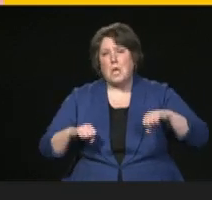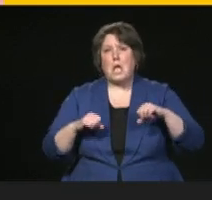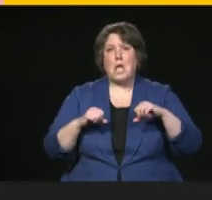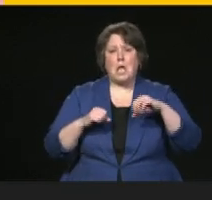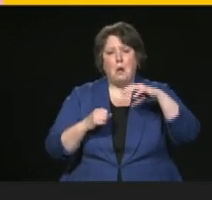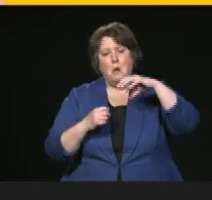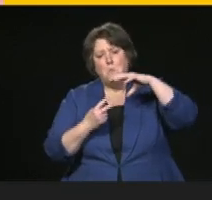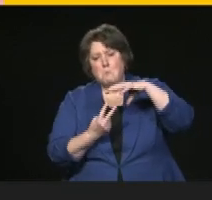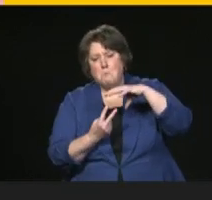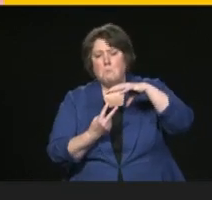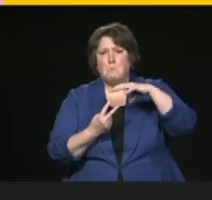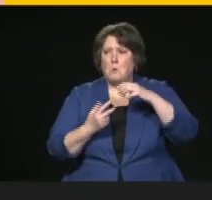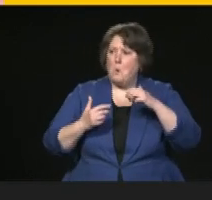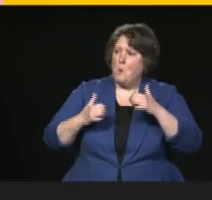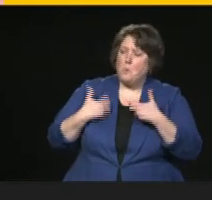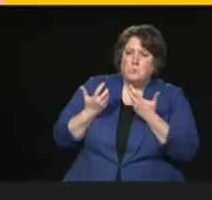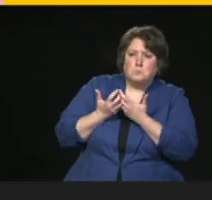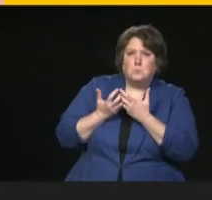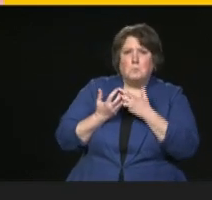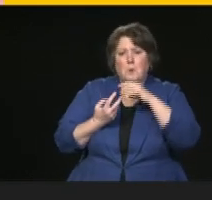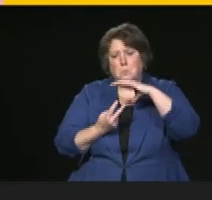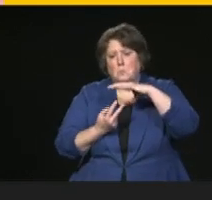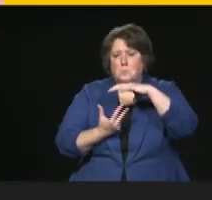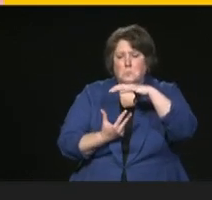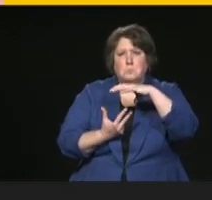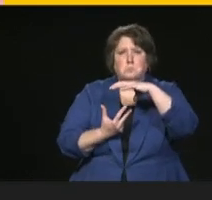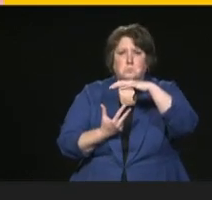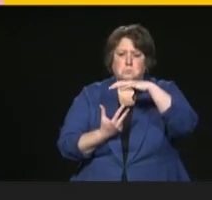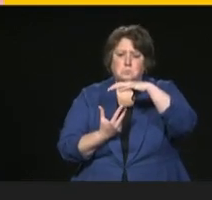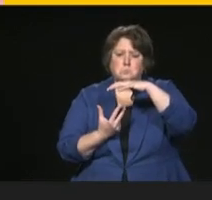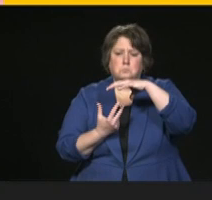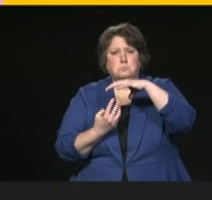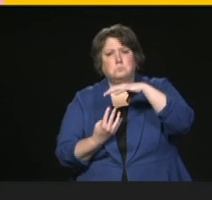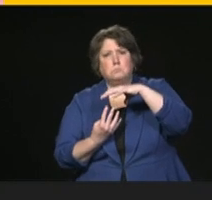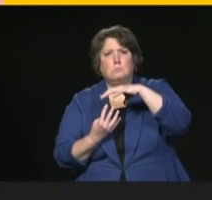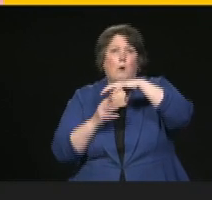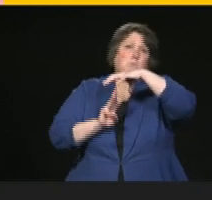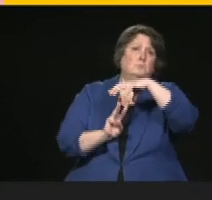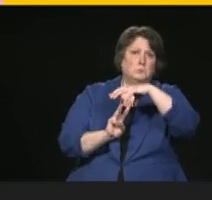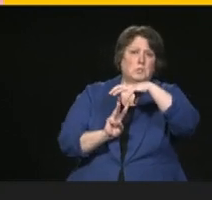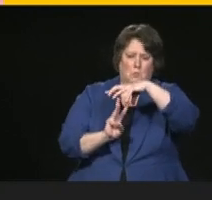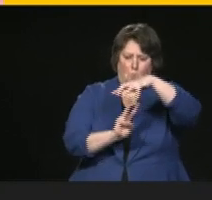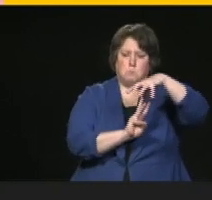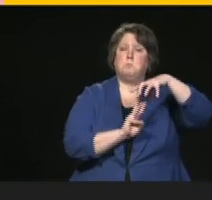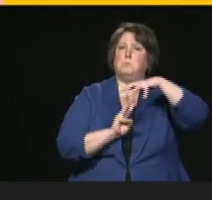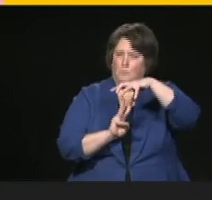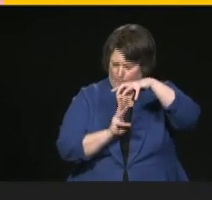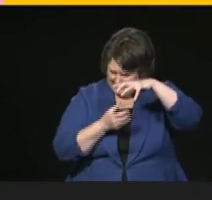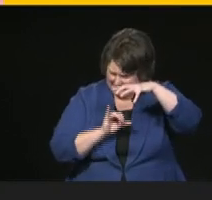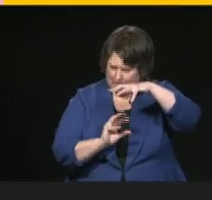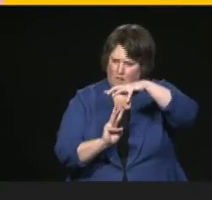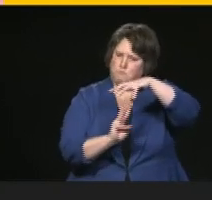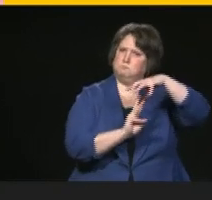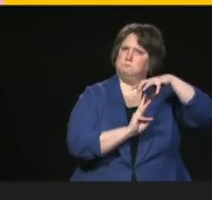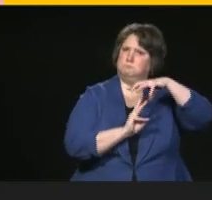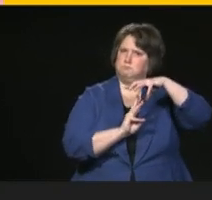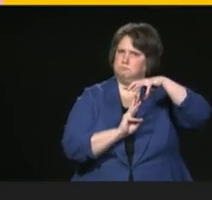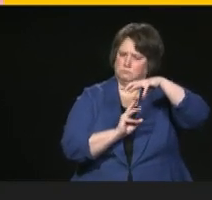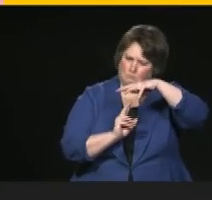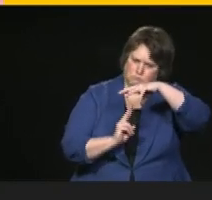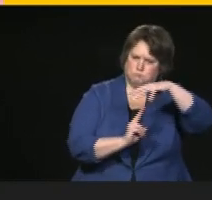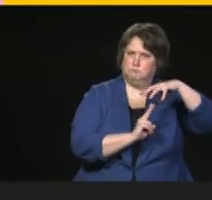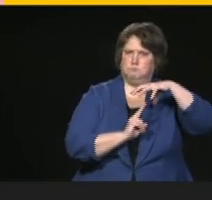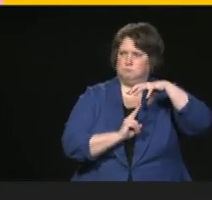that bubble might mean 2 or 4 or 6 people, all keeping within a bubble that no one else comes into. Whatever